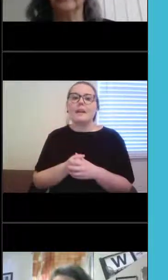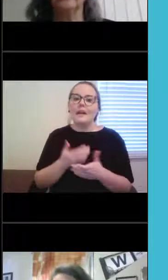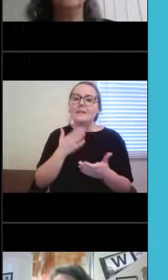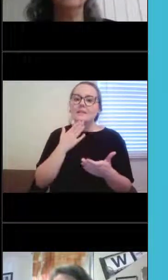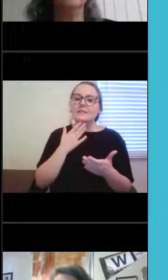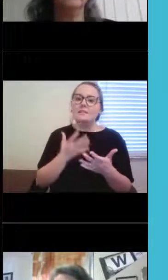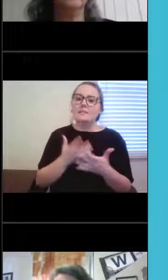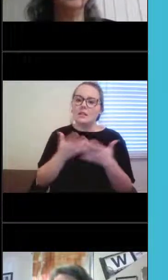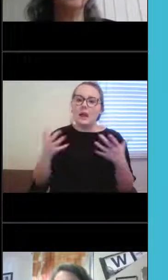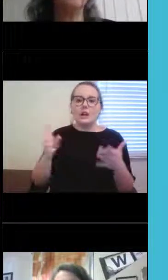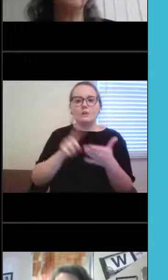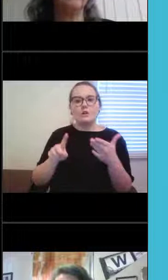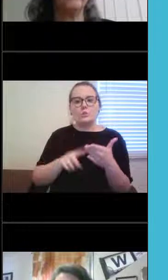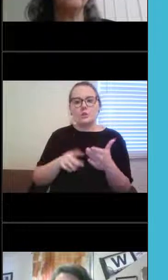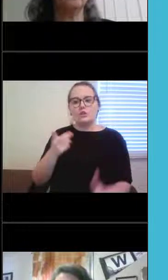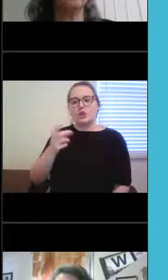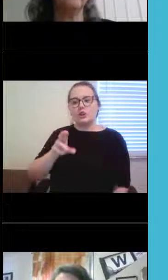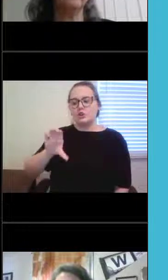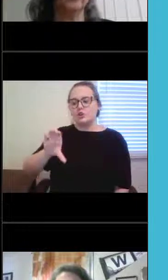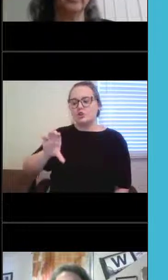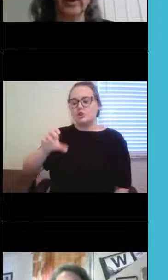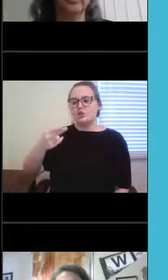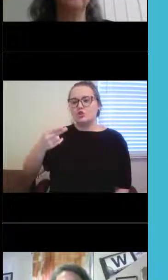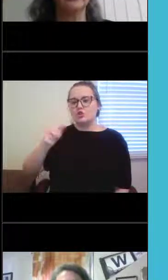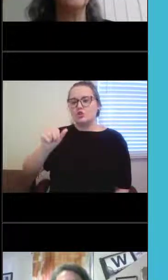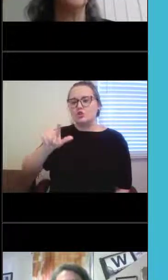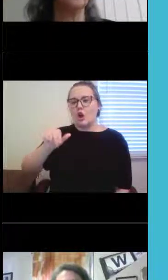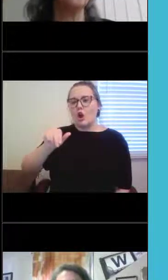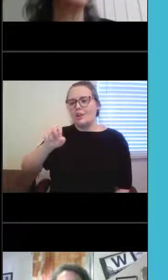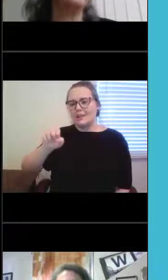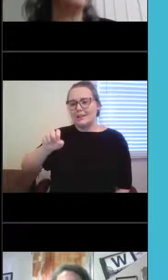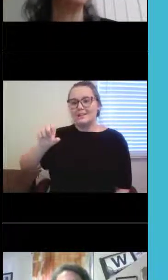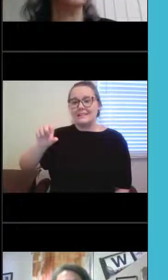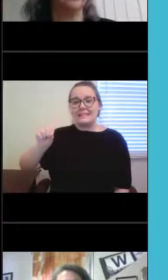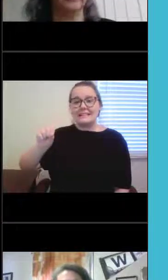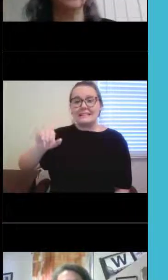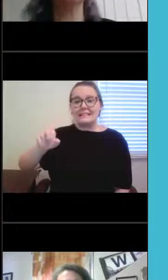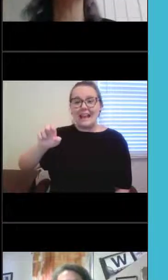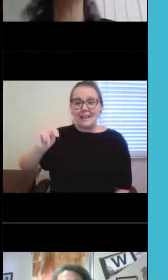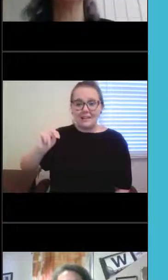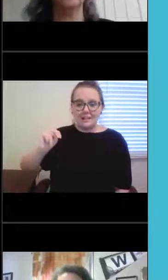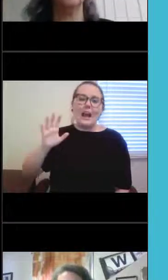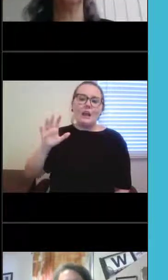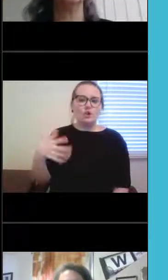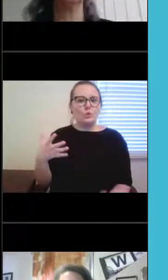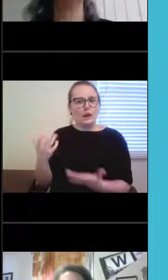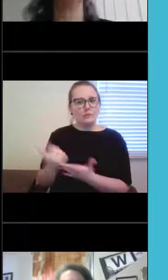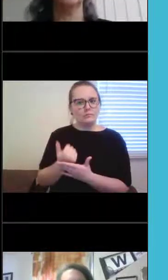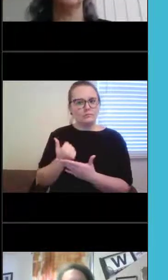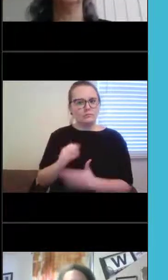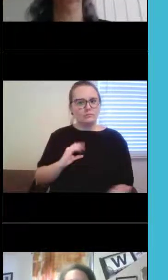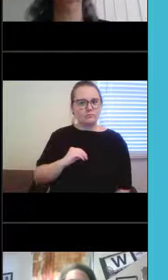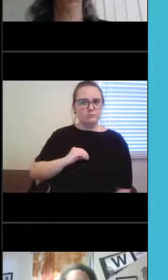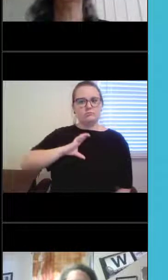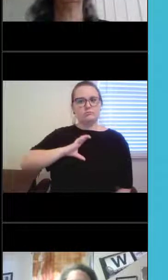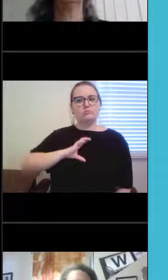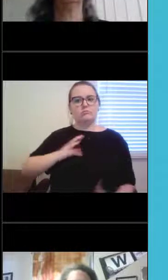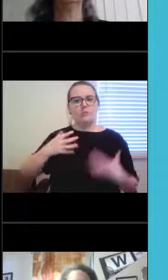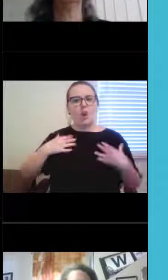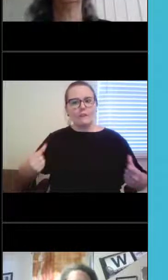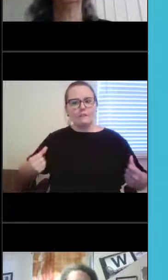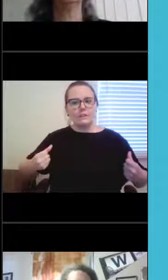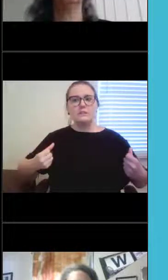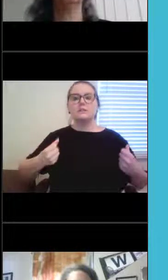Charlene Sen, that's one thing that can really, really help to gain self-confidence, as well as to gain some